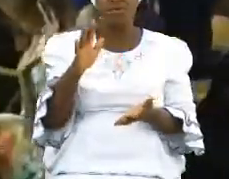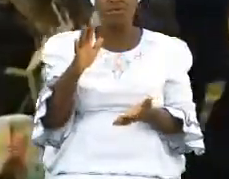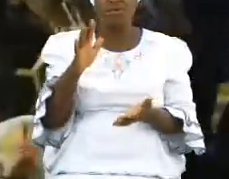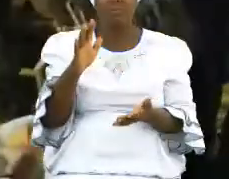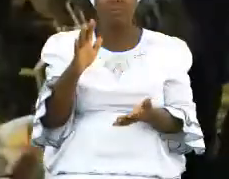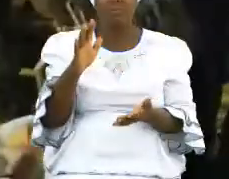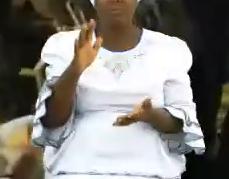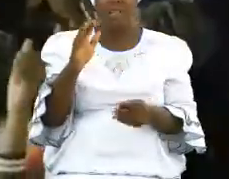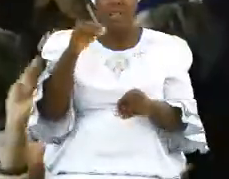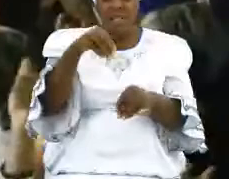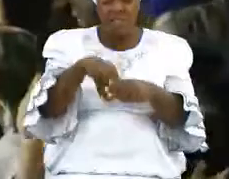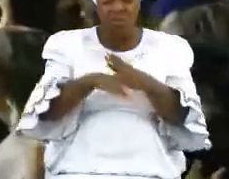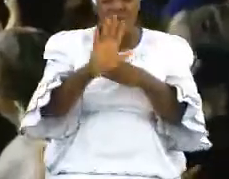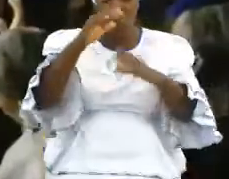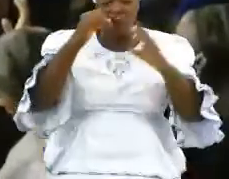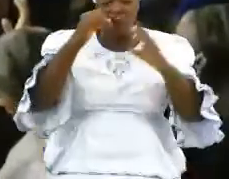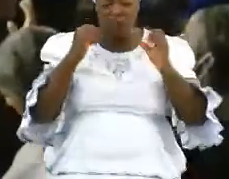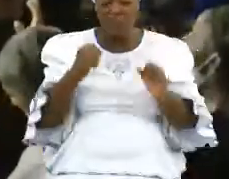into your power,